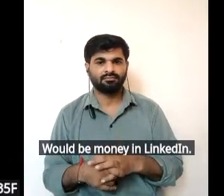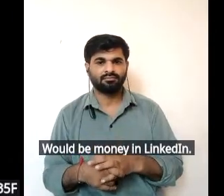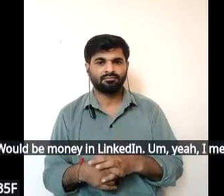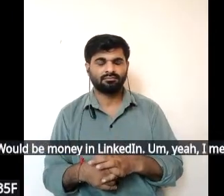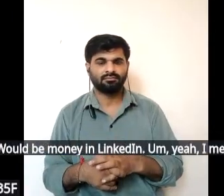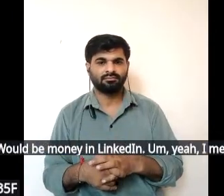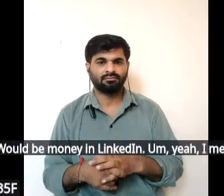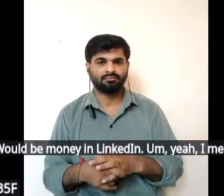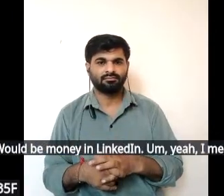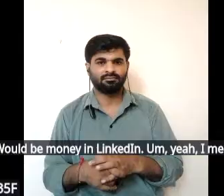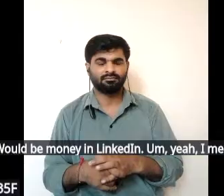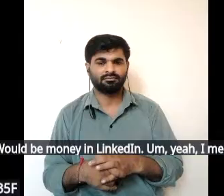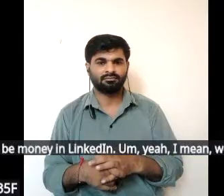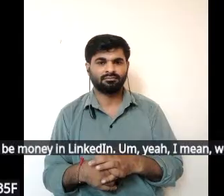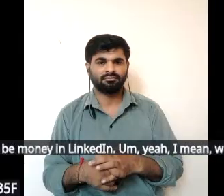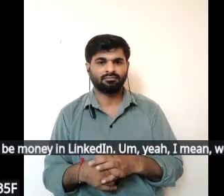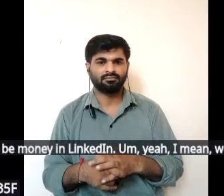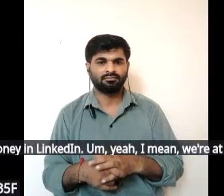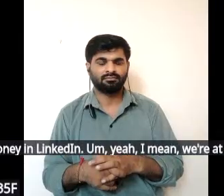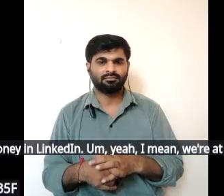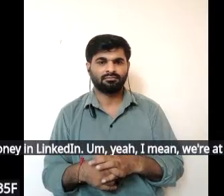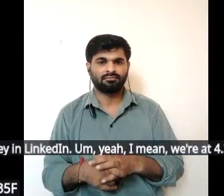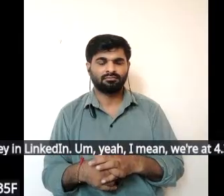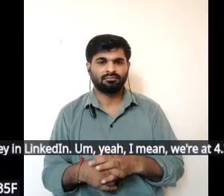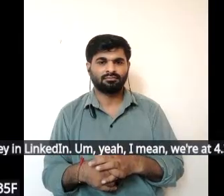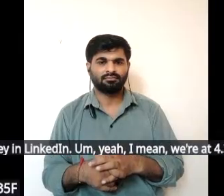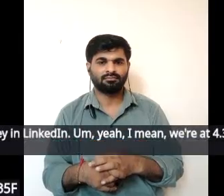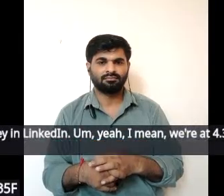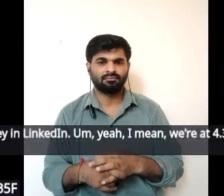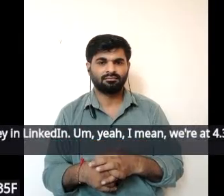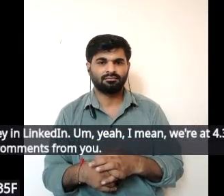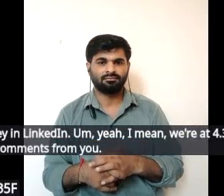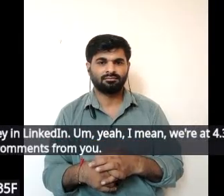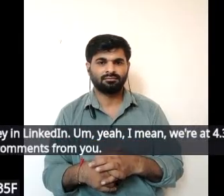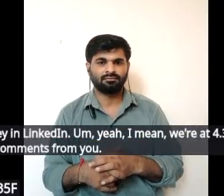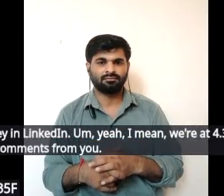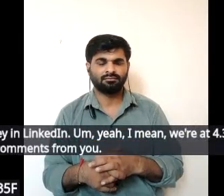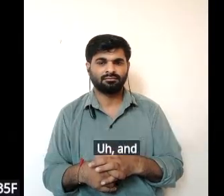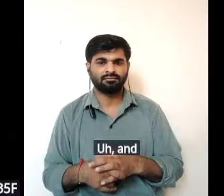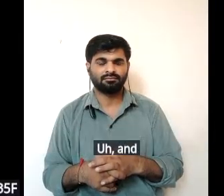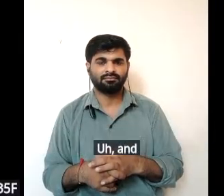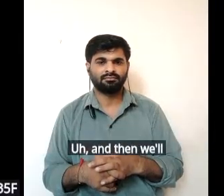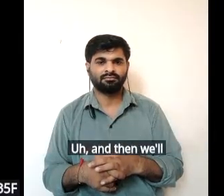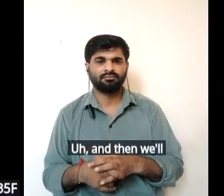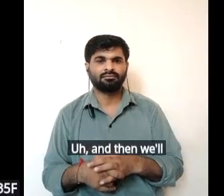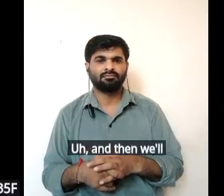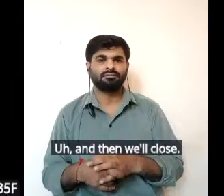We are at 4:30. Shashank, probably final comments from you, and then we'll close.